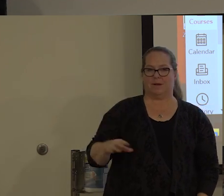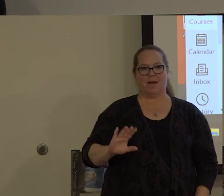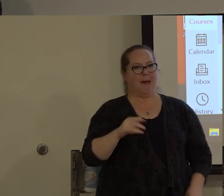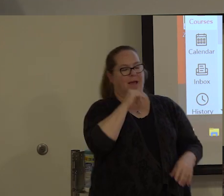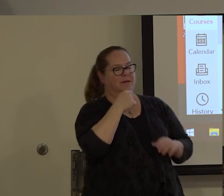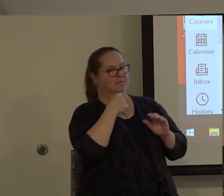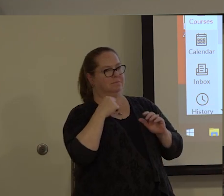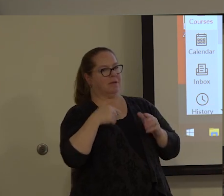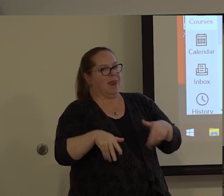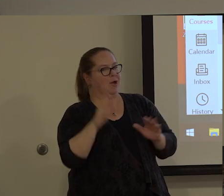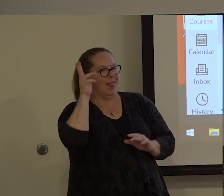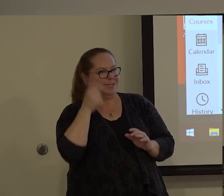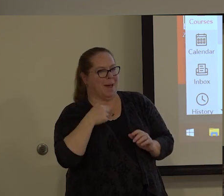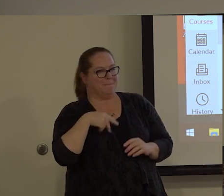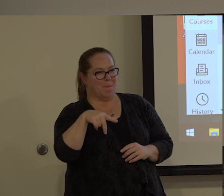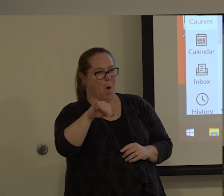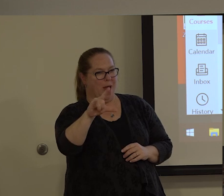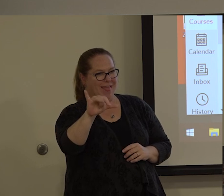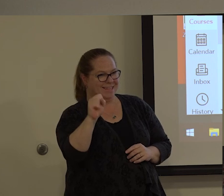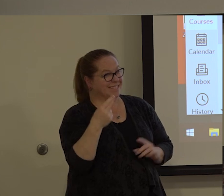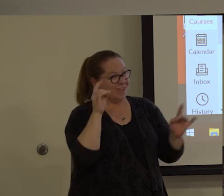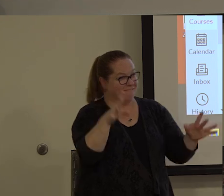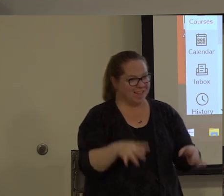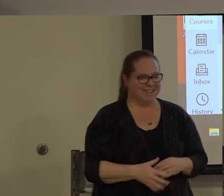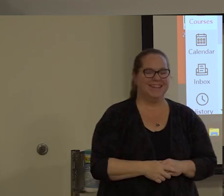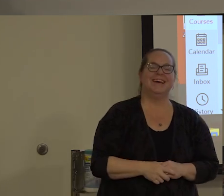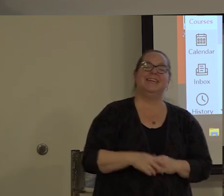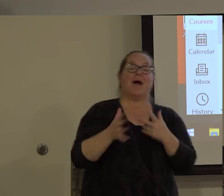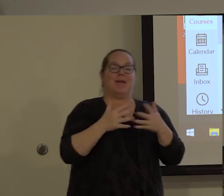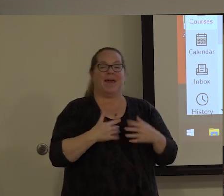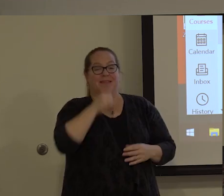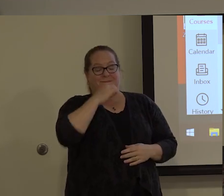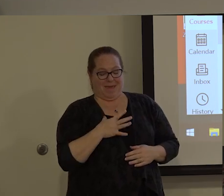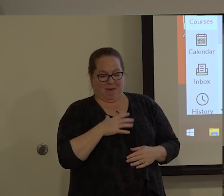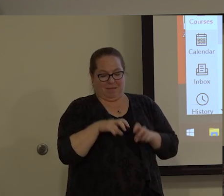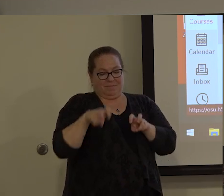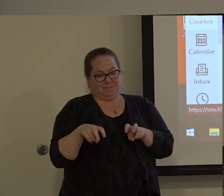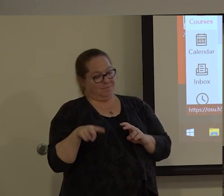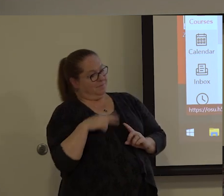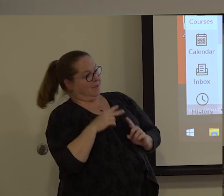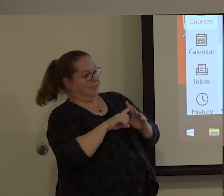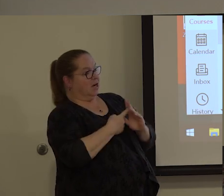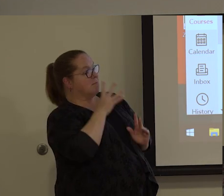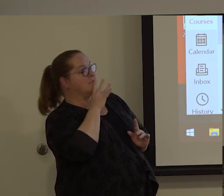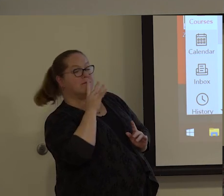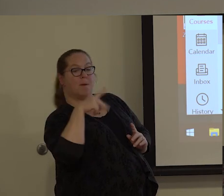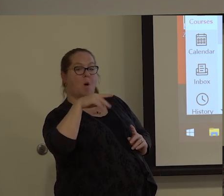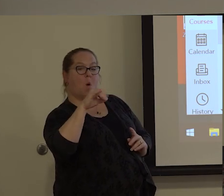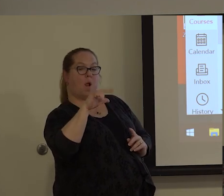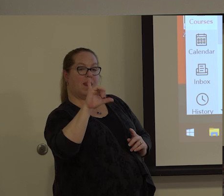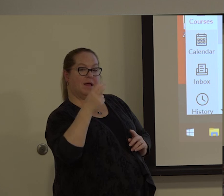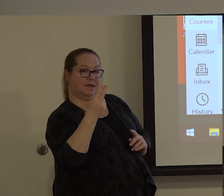terrible. And then the story sort of continues. So after that, the female passenger turns to him and begins to speak in Polish. Again, now